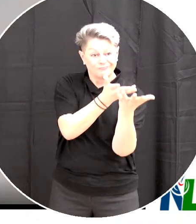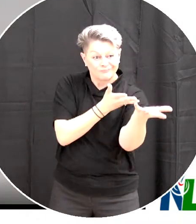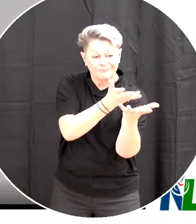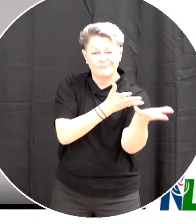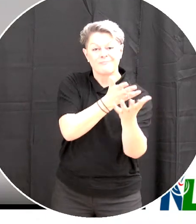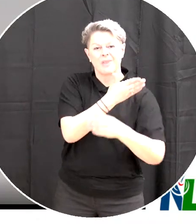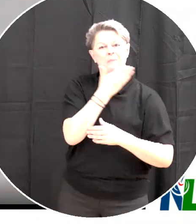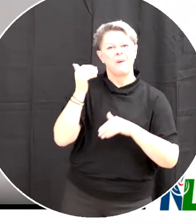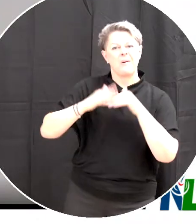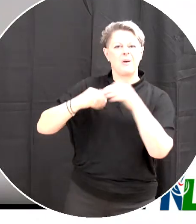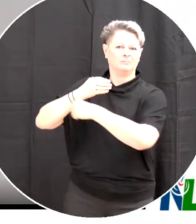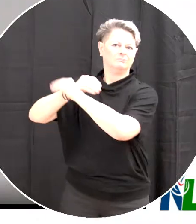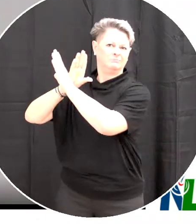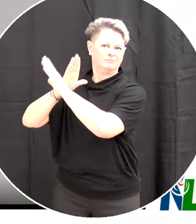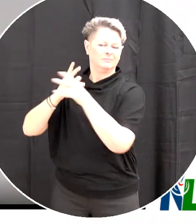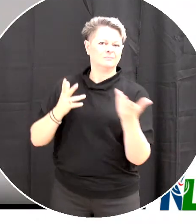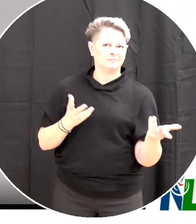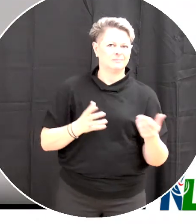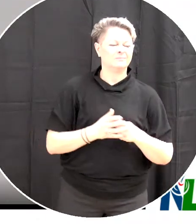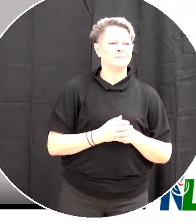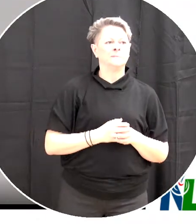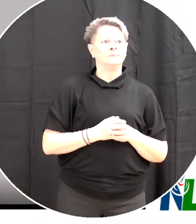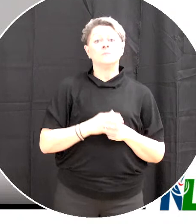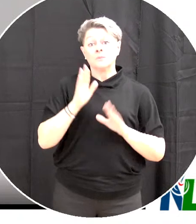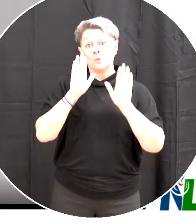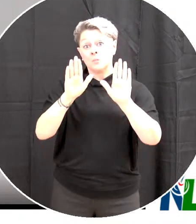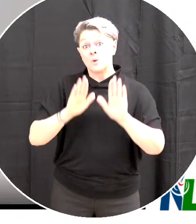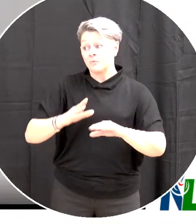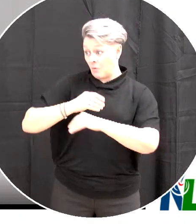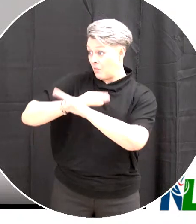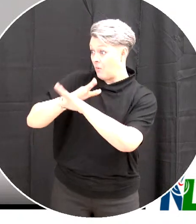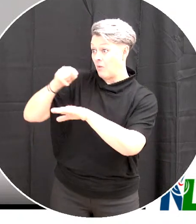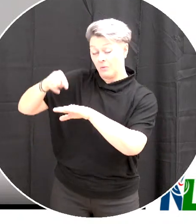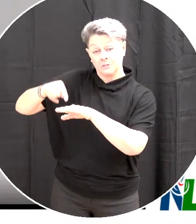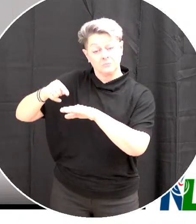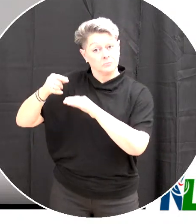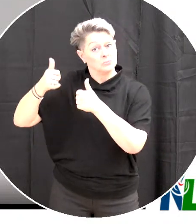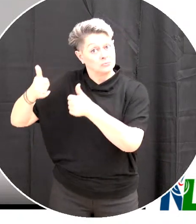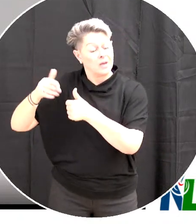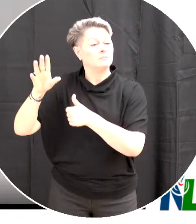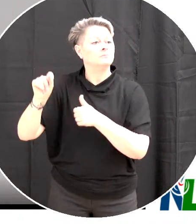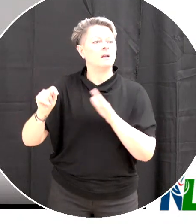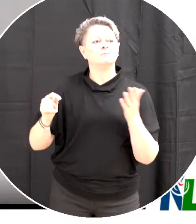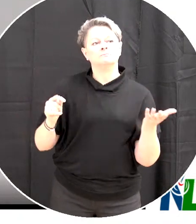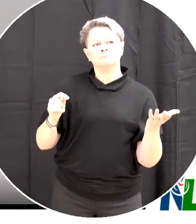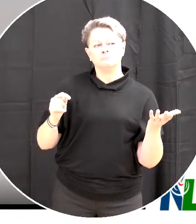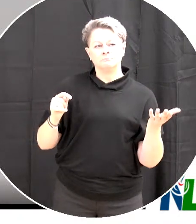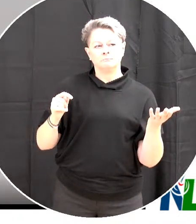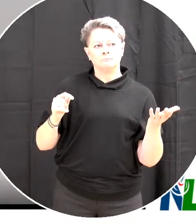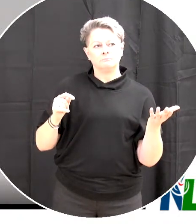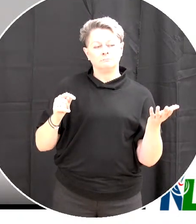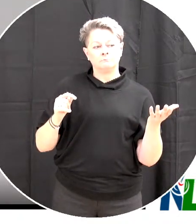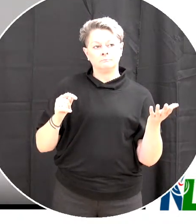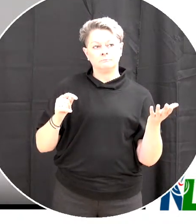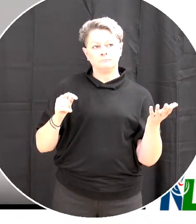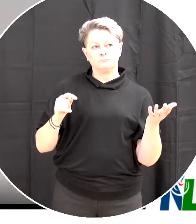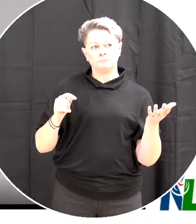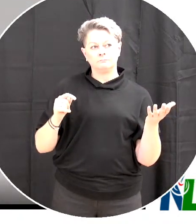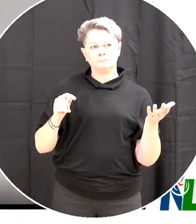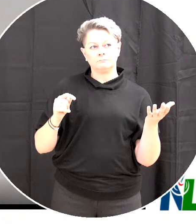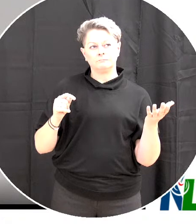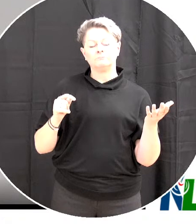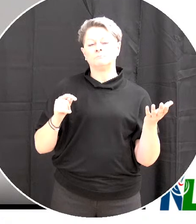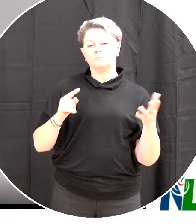right? I did have great discussions in the online scenario 3 in the breakout rooms. But for the large part, I was talking to an icon. So that does